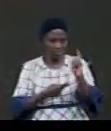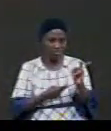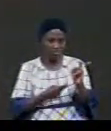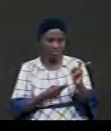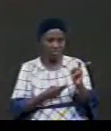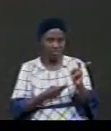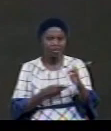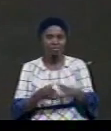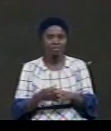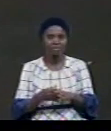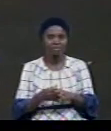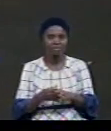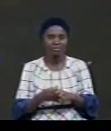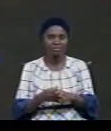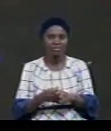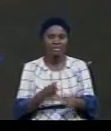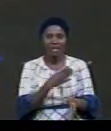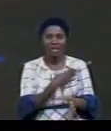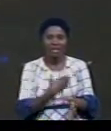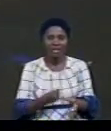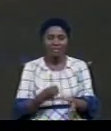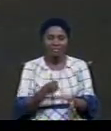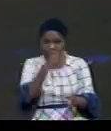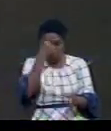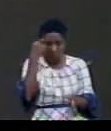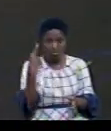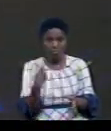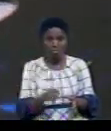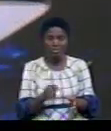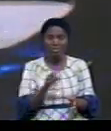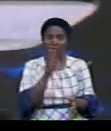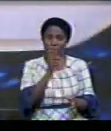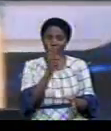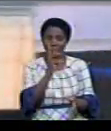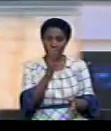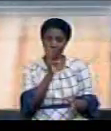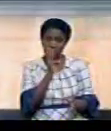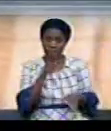wrought and was tempestuous. The man